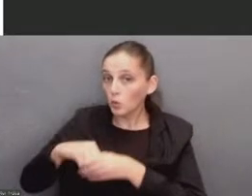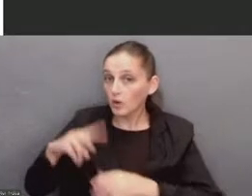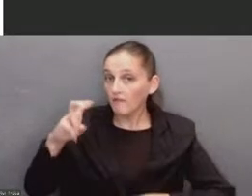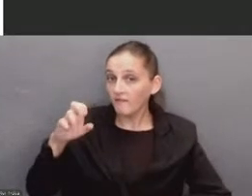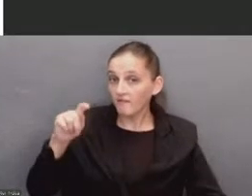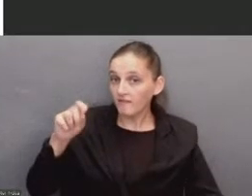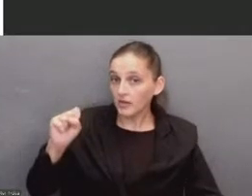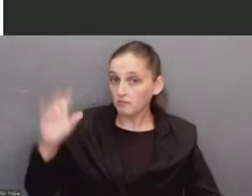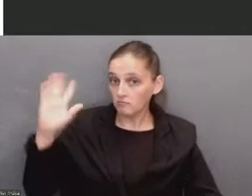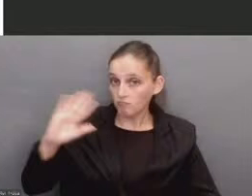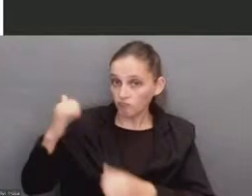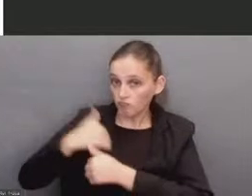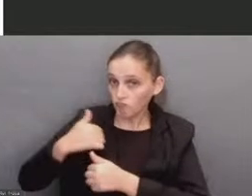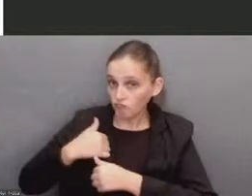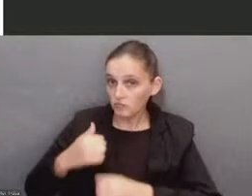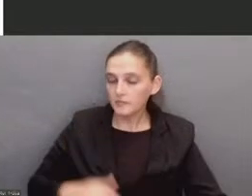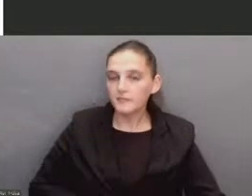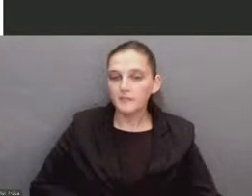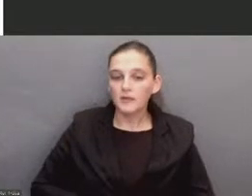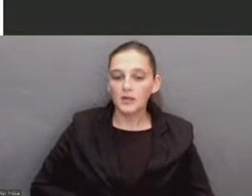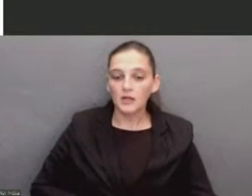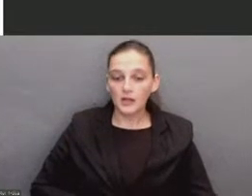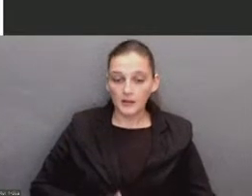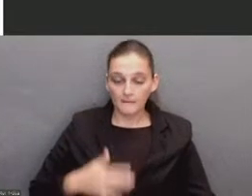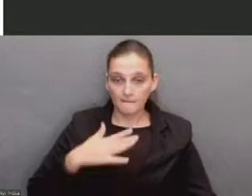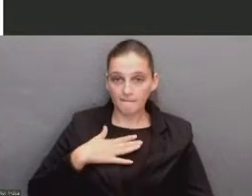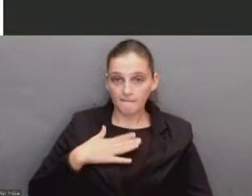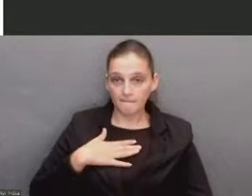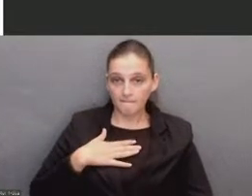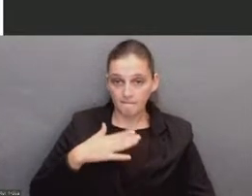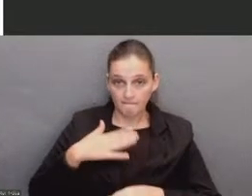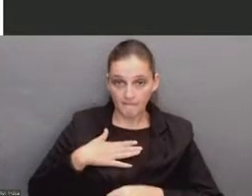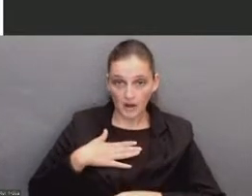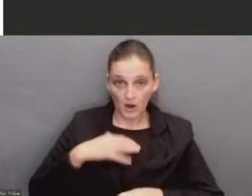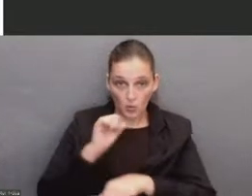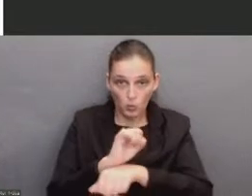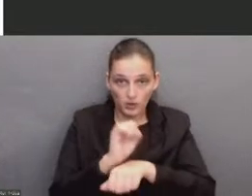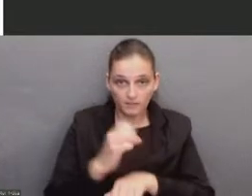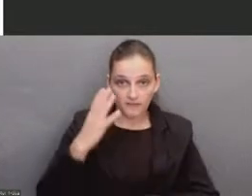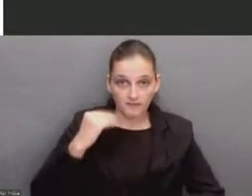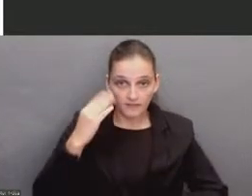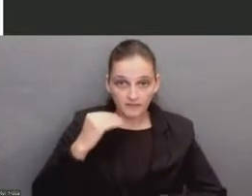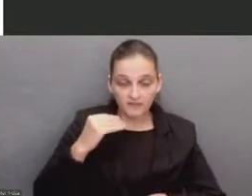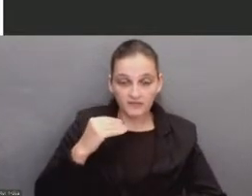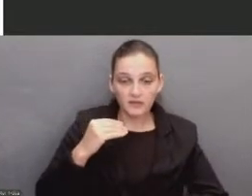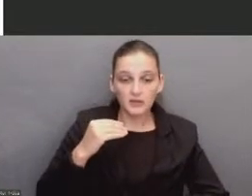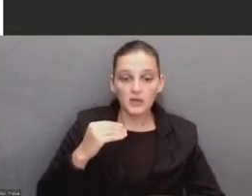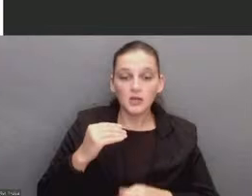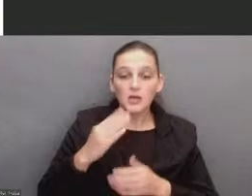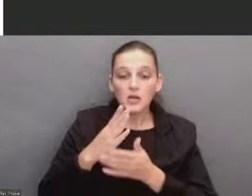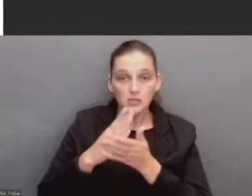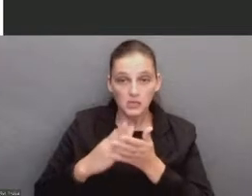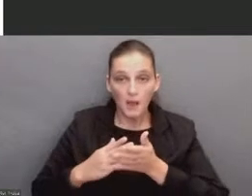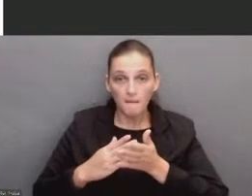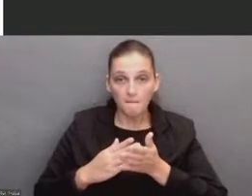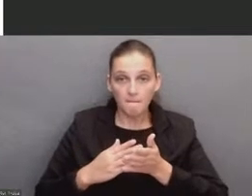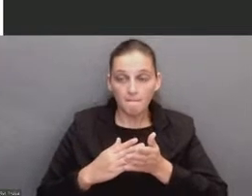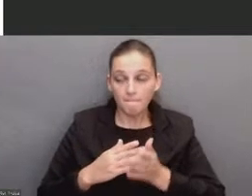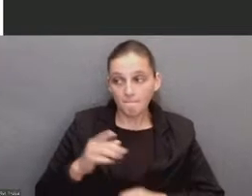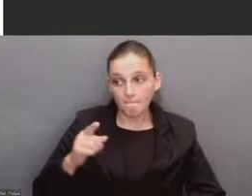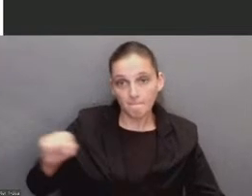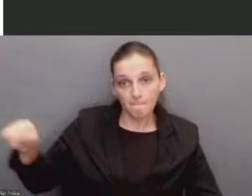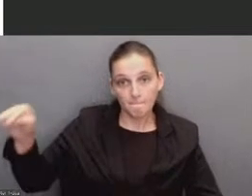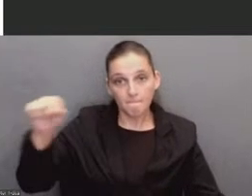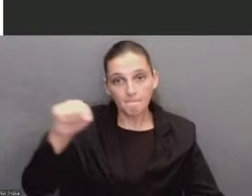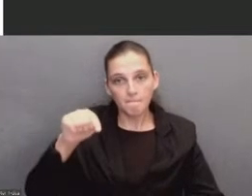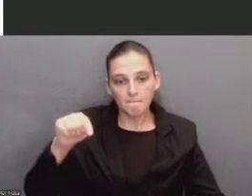and again, I have this experience in my own work, given some populations receive their health care from the